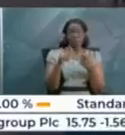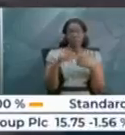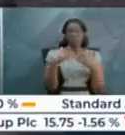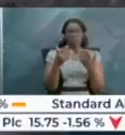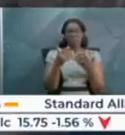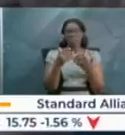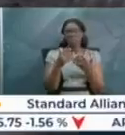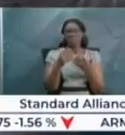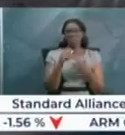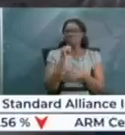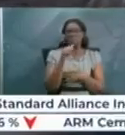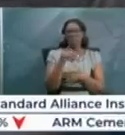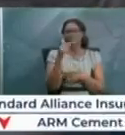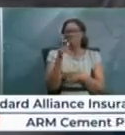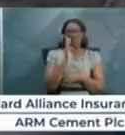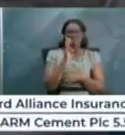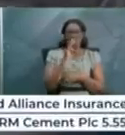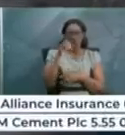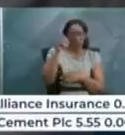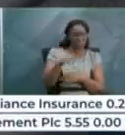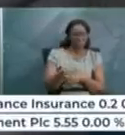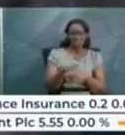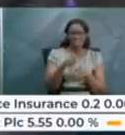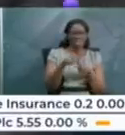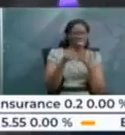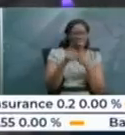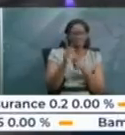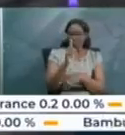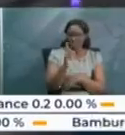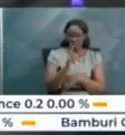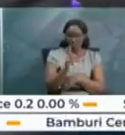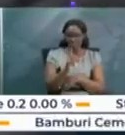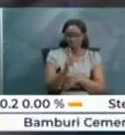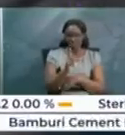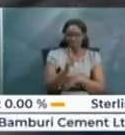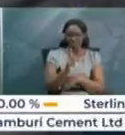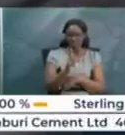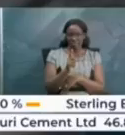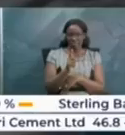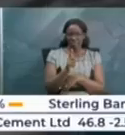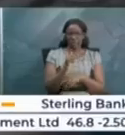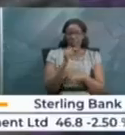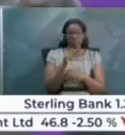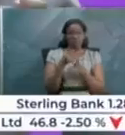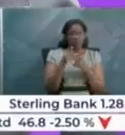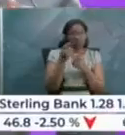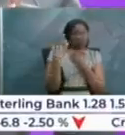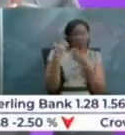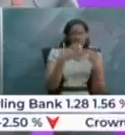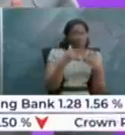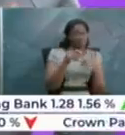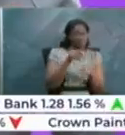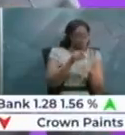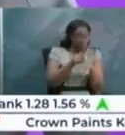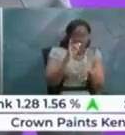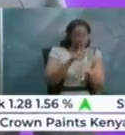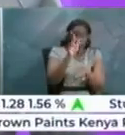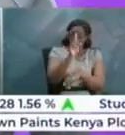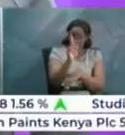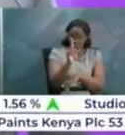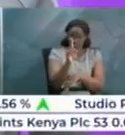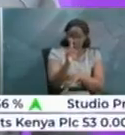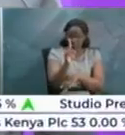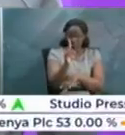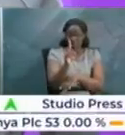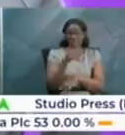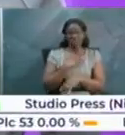used it in water and stuff like that. Not Really? not taken a shower with it. Okay. So far. I don't want to lie to you that it's waterproof. Yeah,